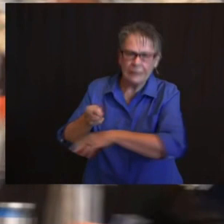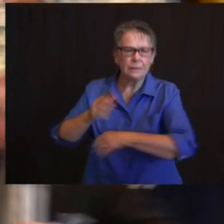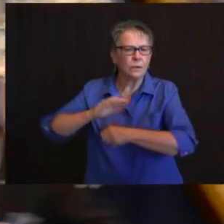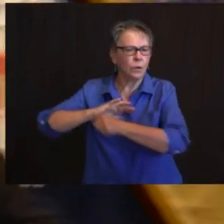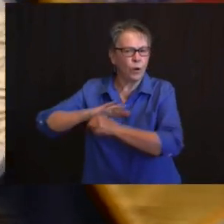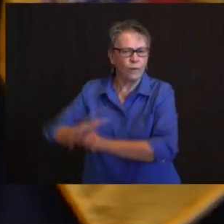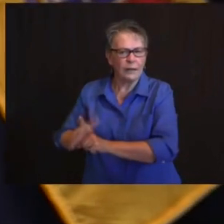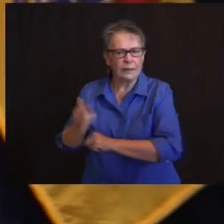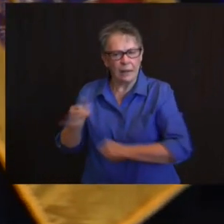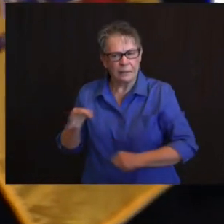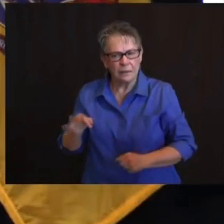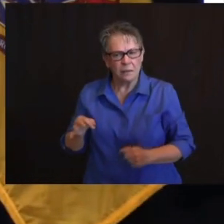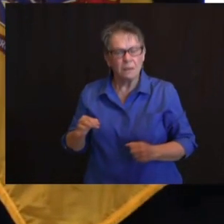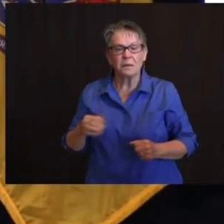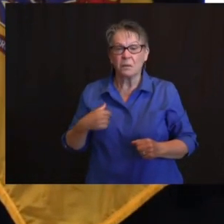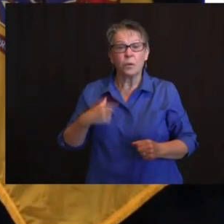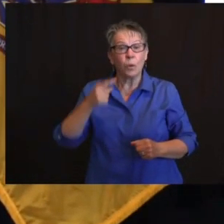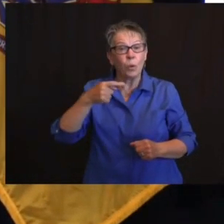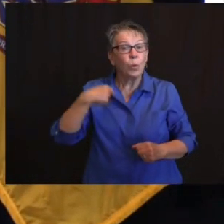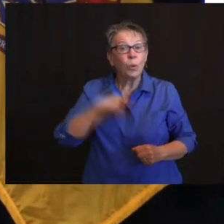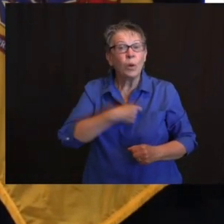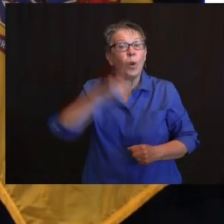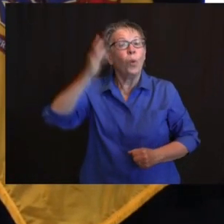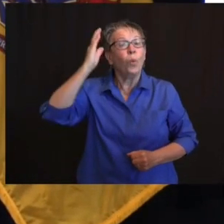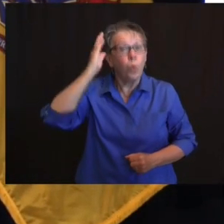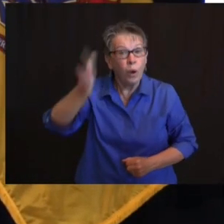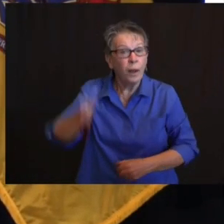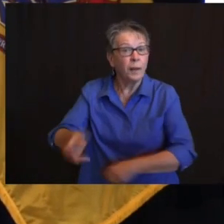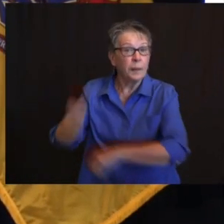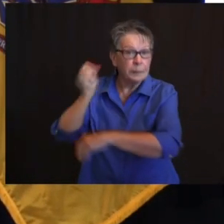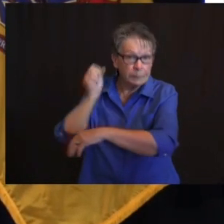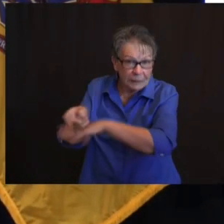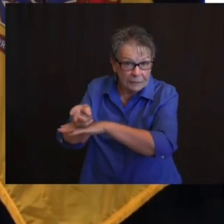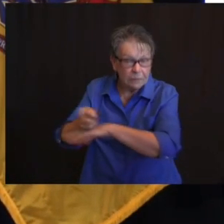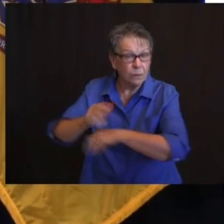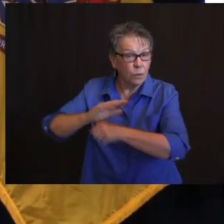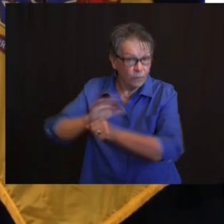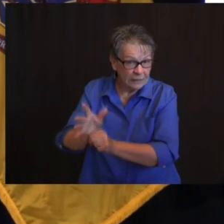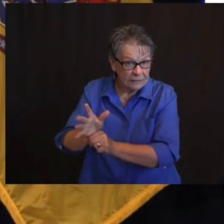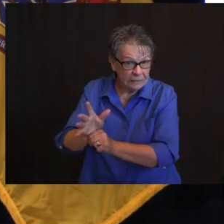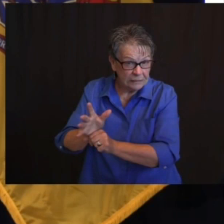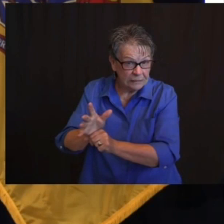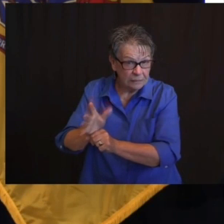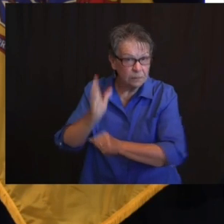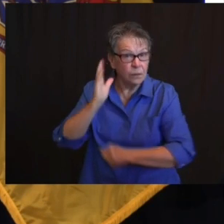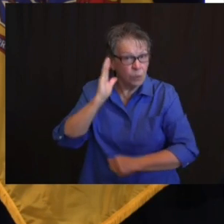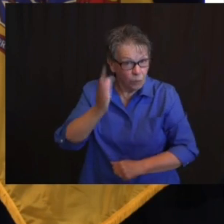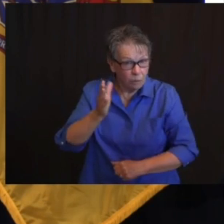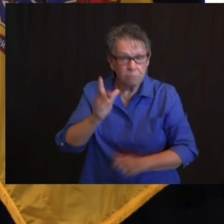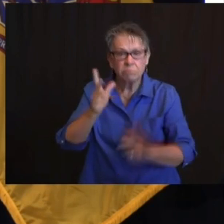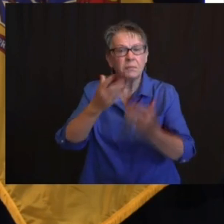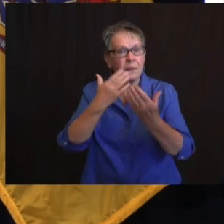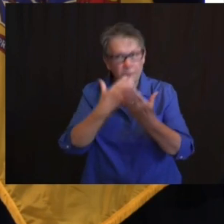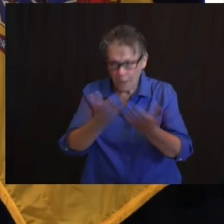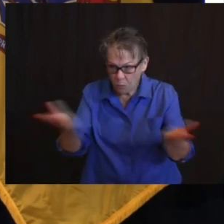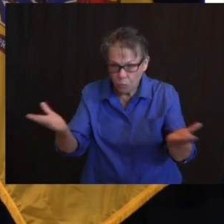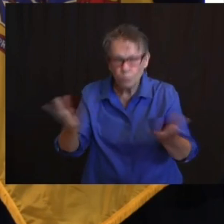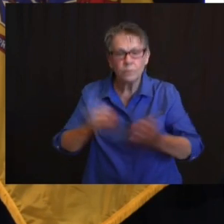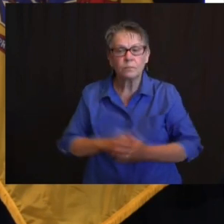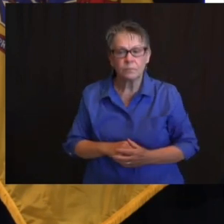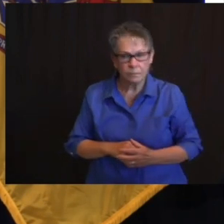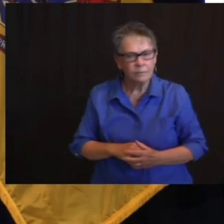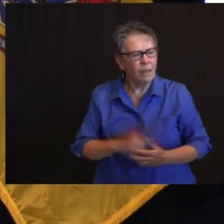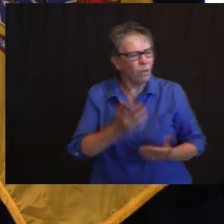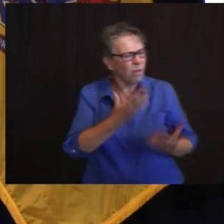you so much for not just doing what you're doing for our state, but for being here today. And it's an honor to sit